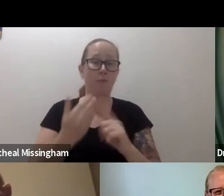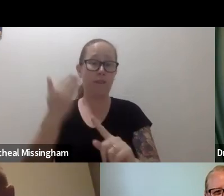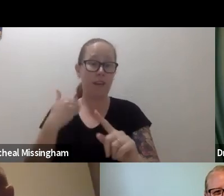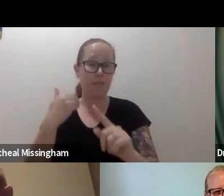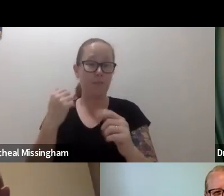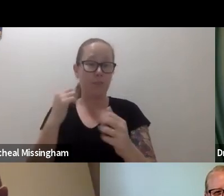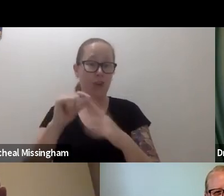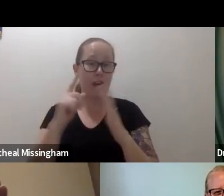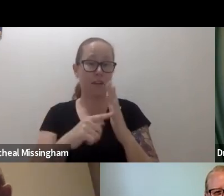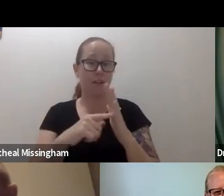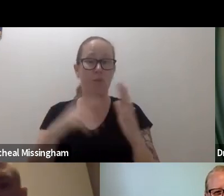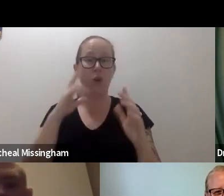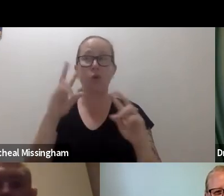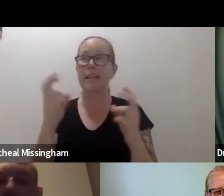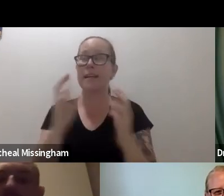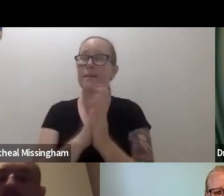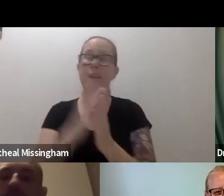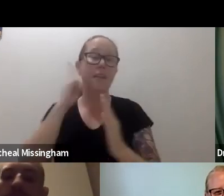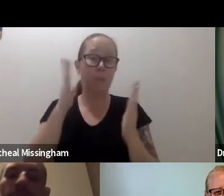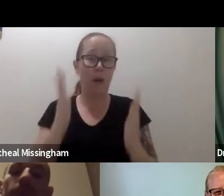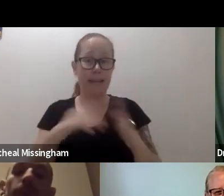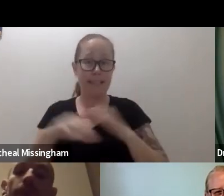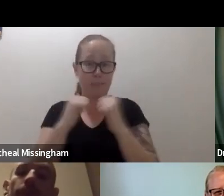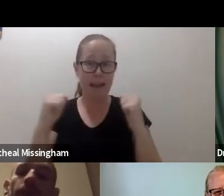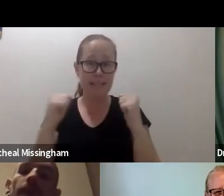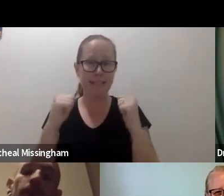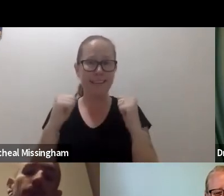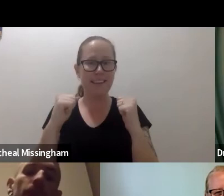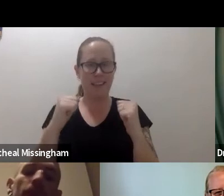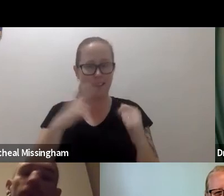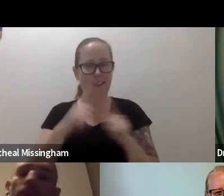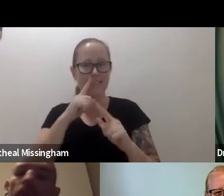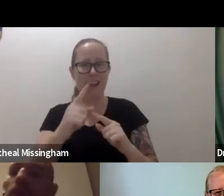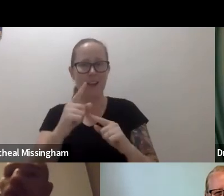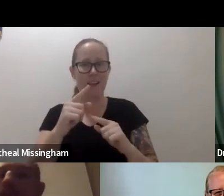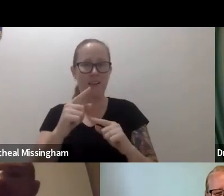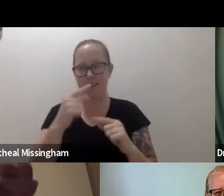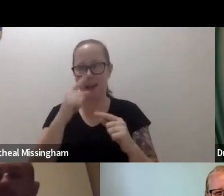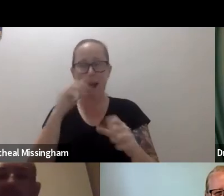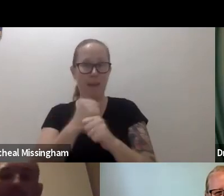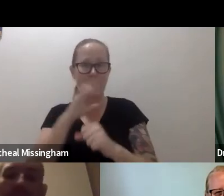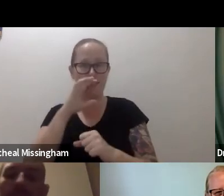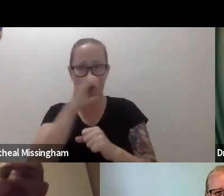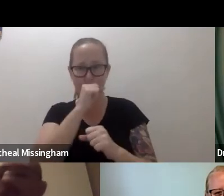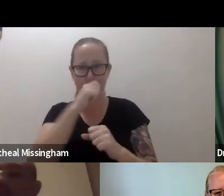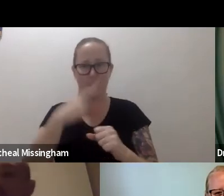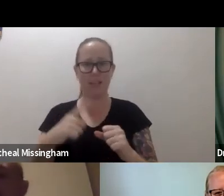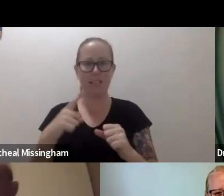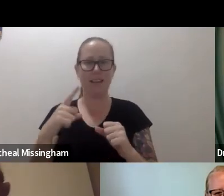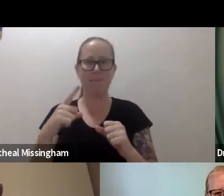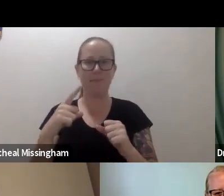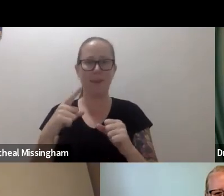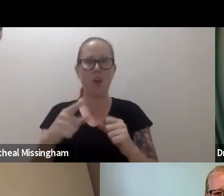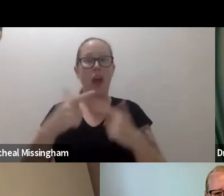my previous project. We called Get Body in Space. Like I said, can't make this jumpsuit